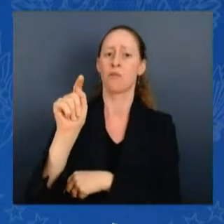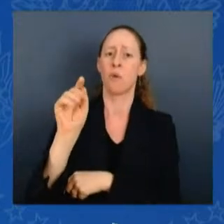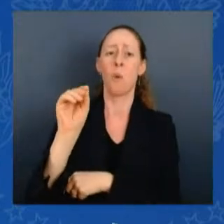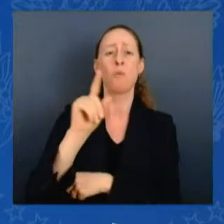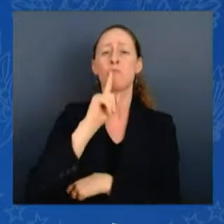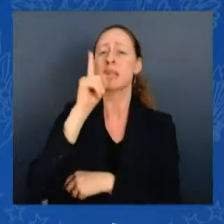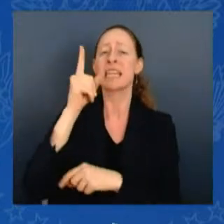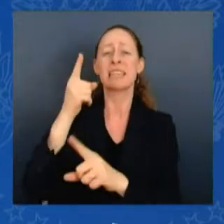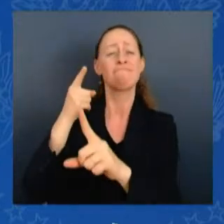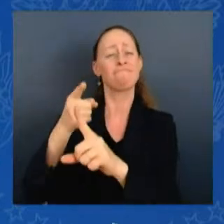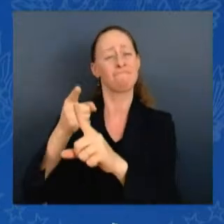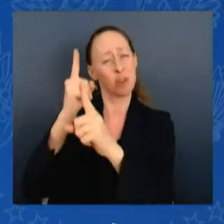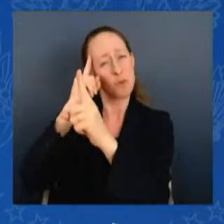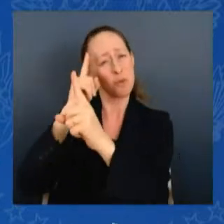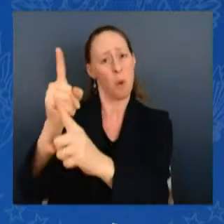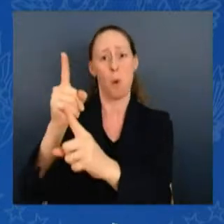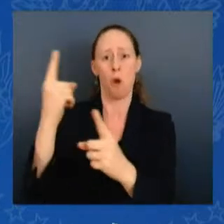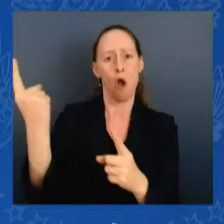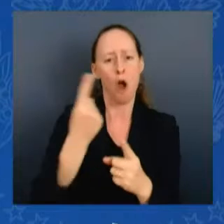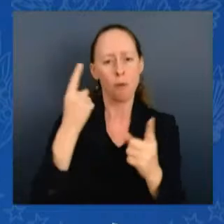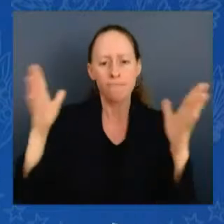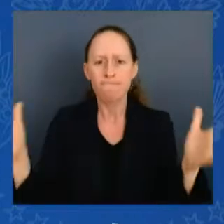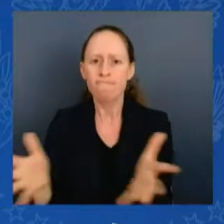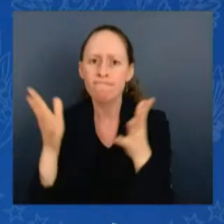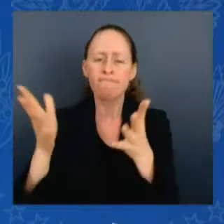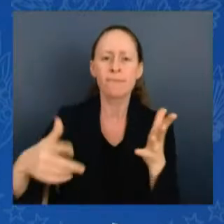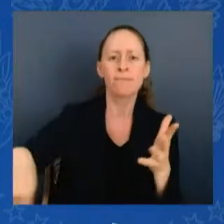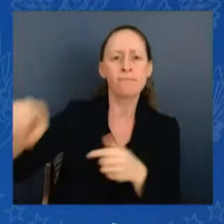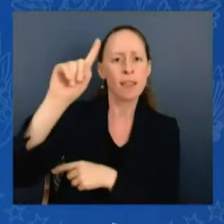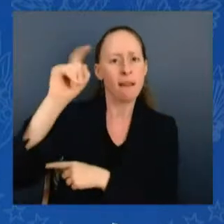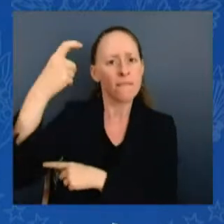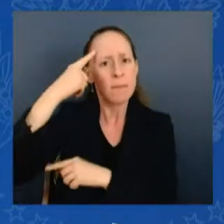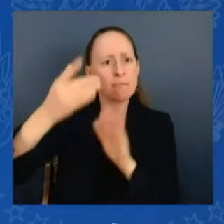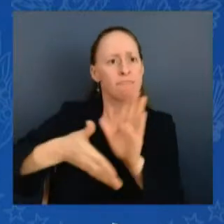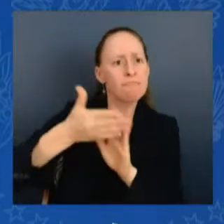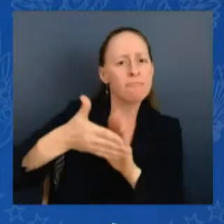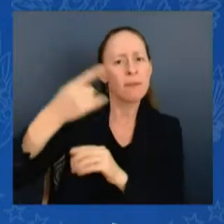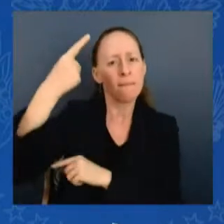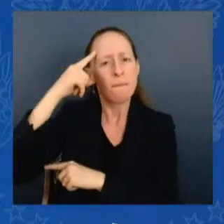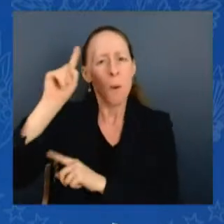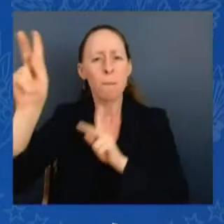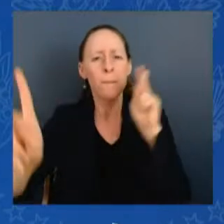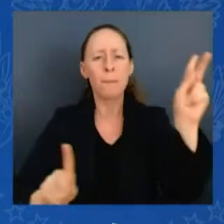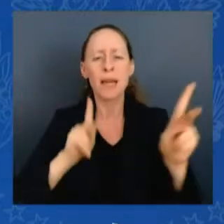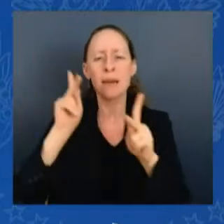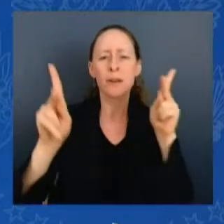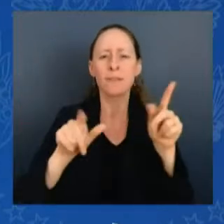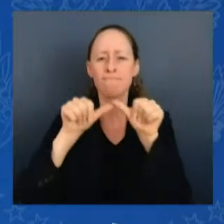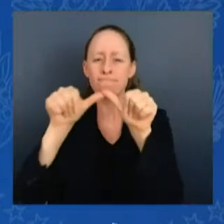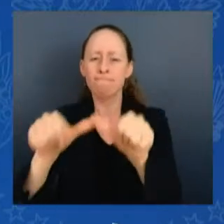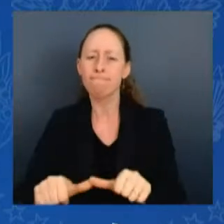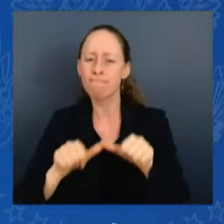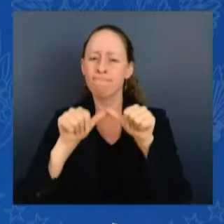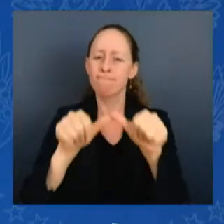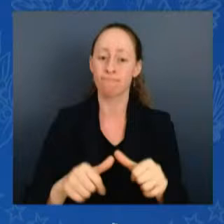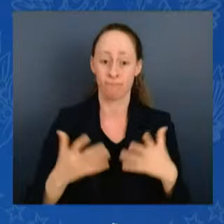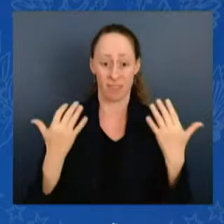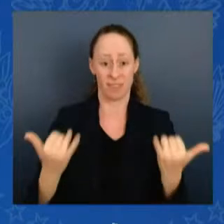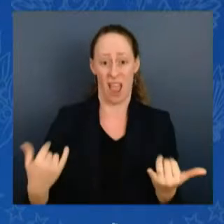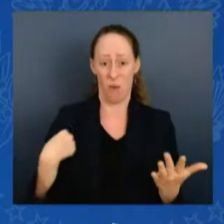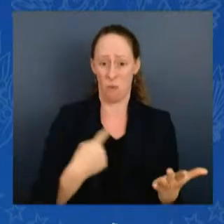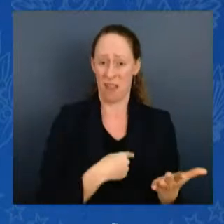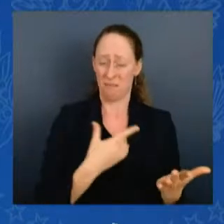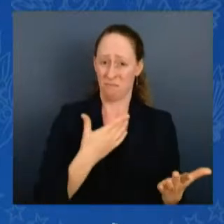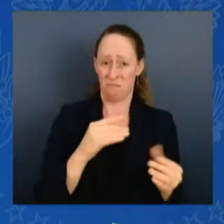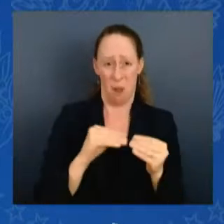be. And today, NATO is better resourced than it ever has been. I want to pause on